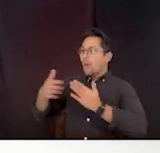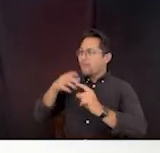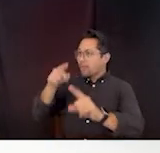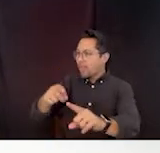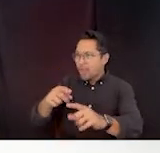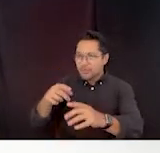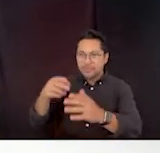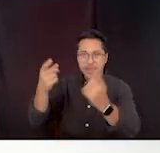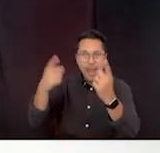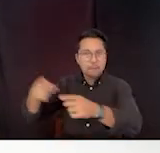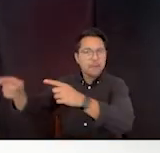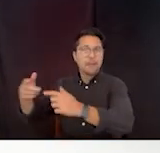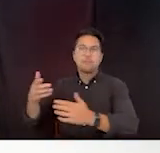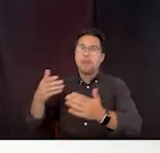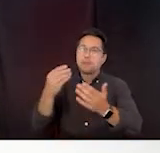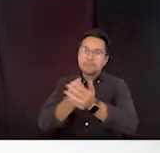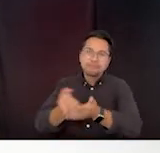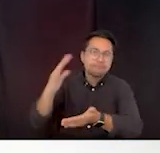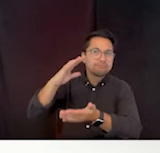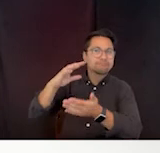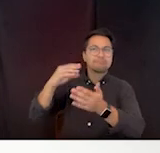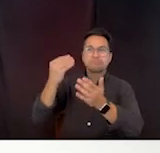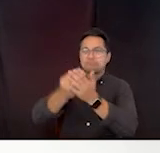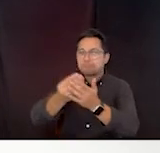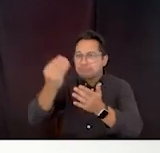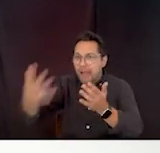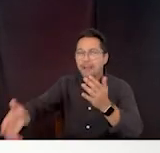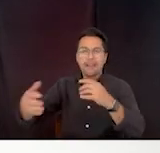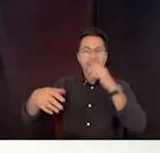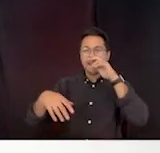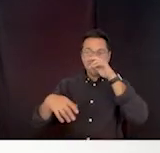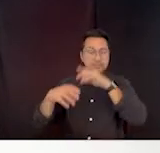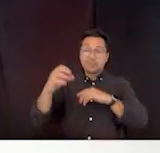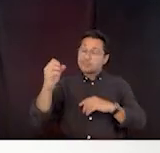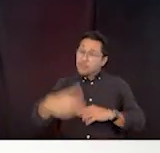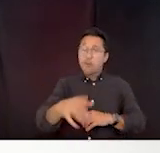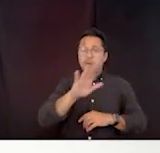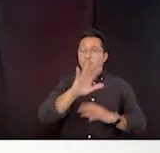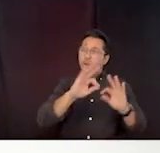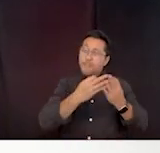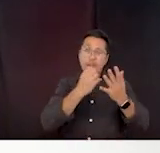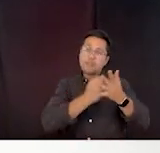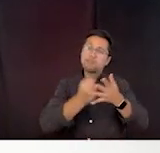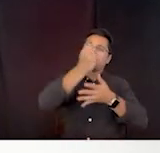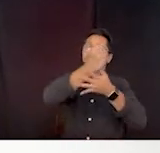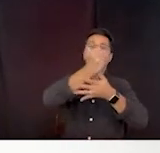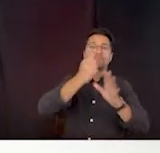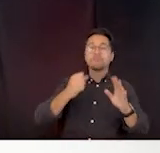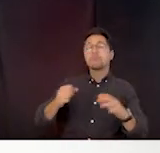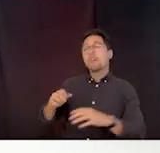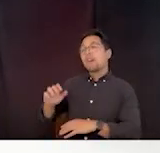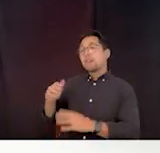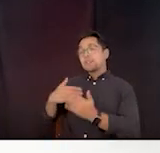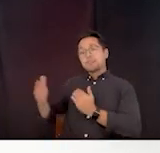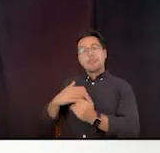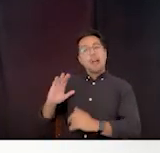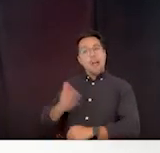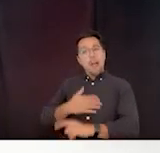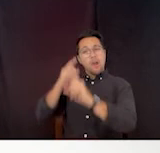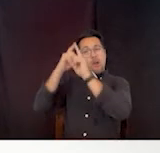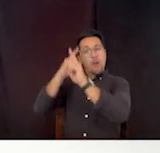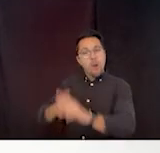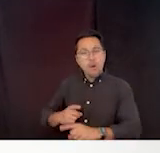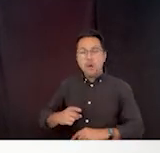too costly. It's okay, and providers understand that. You have to keep your family at the center. All the goals that we're working towards is to